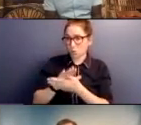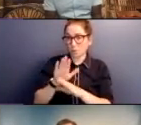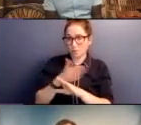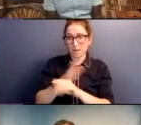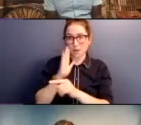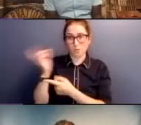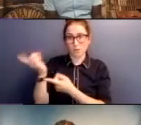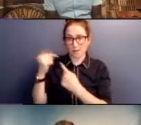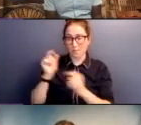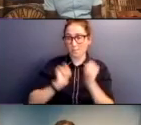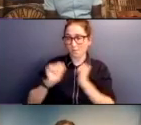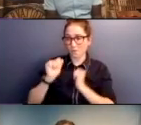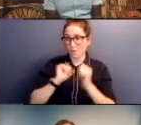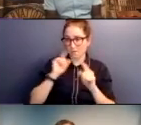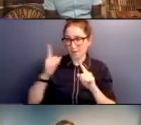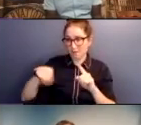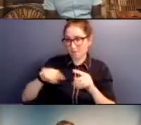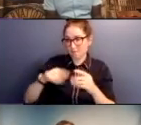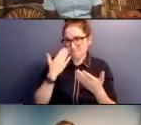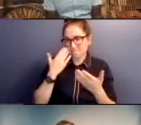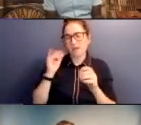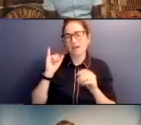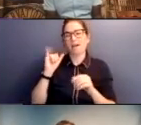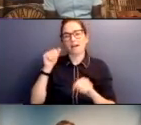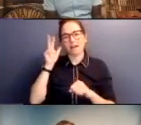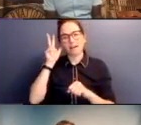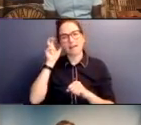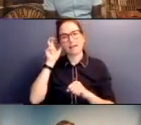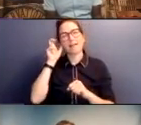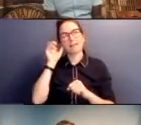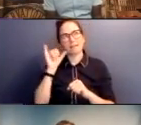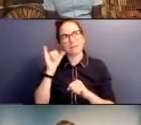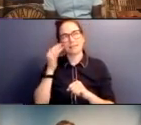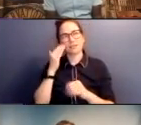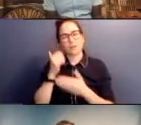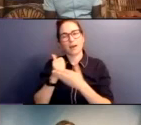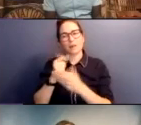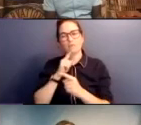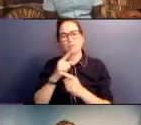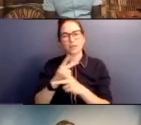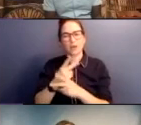and perform something for them, just so that they could hear it and help to hone what their interests were.